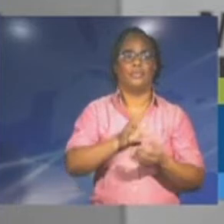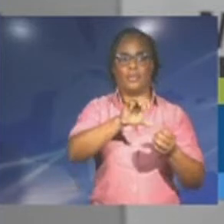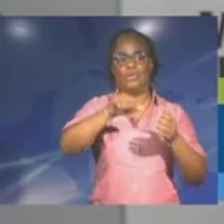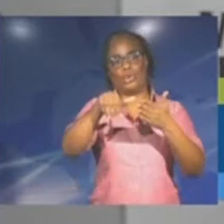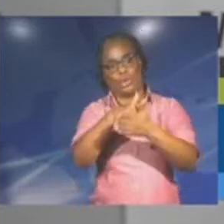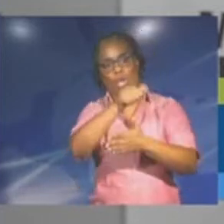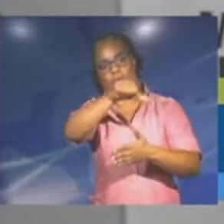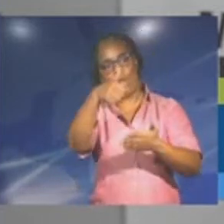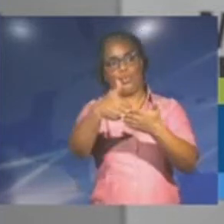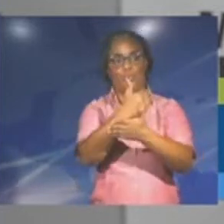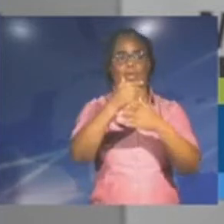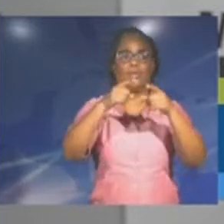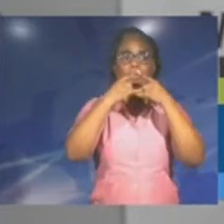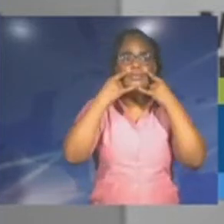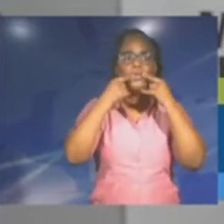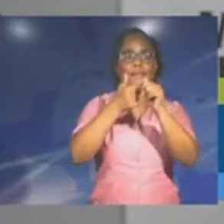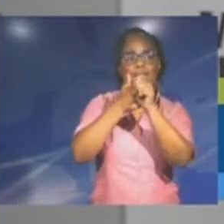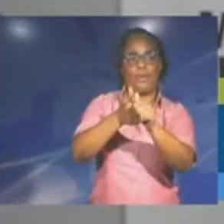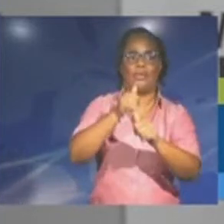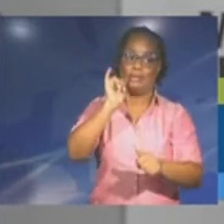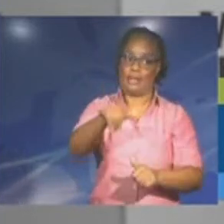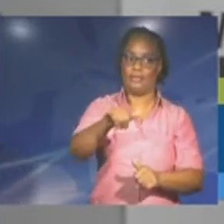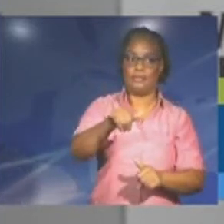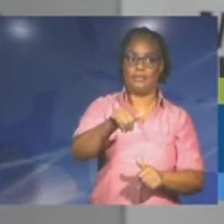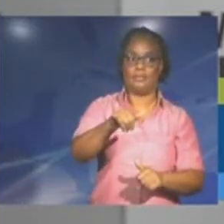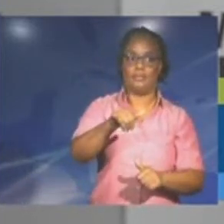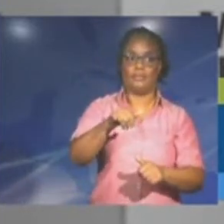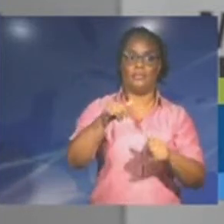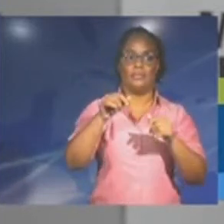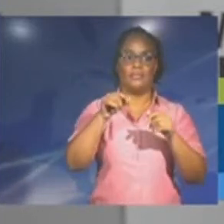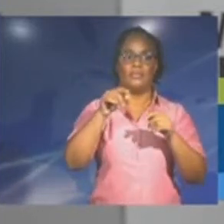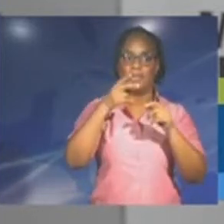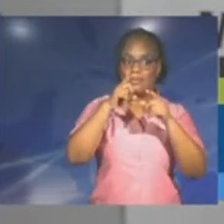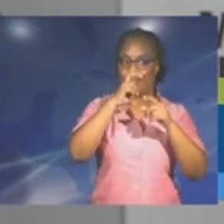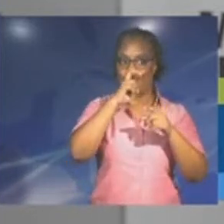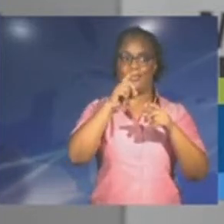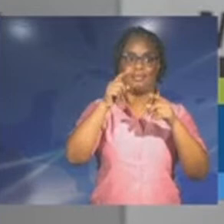not fungi or any other element on it. But it does,